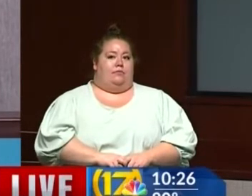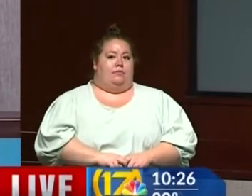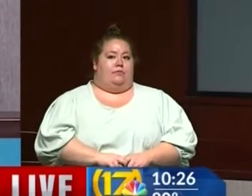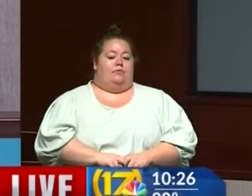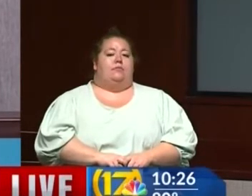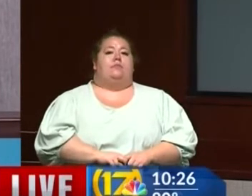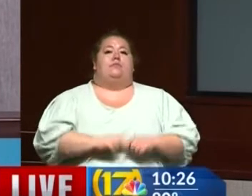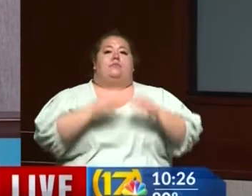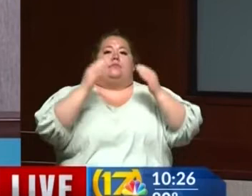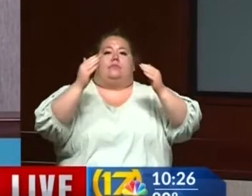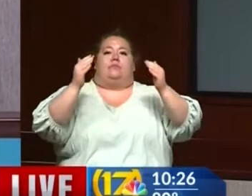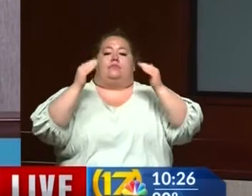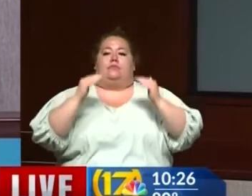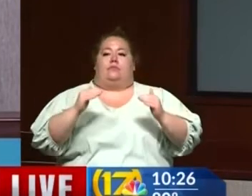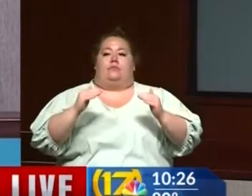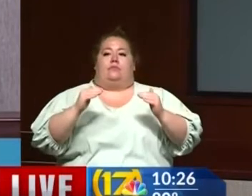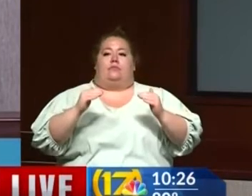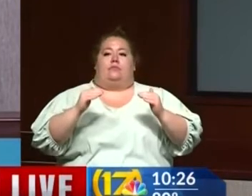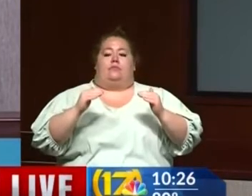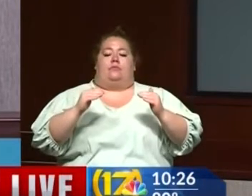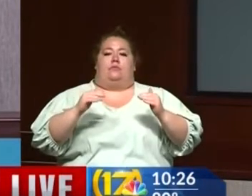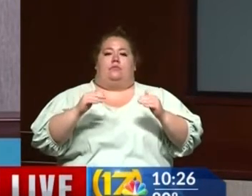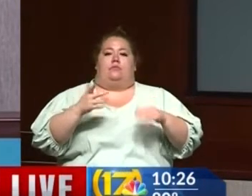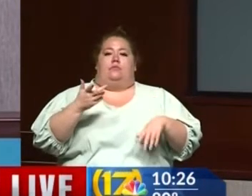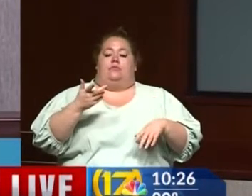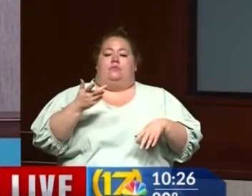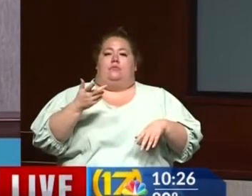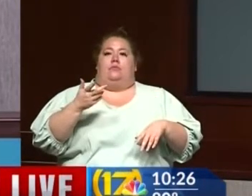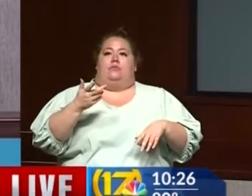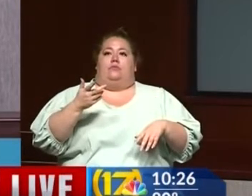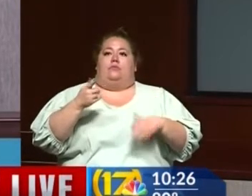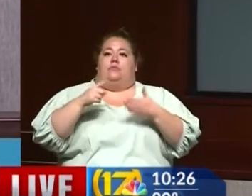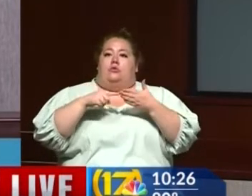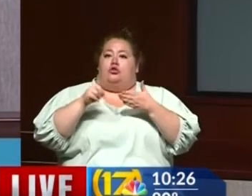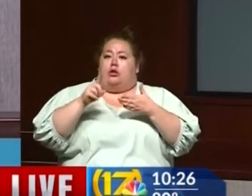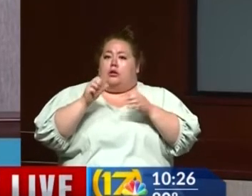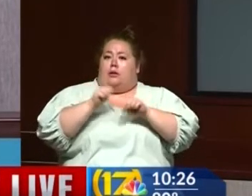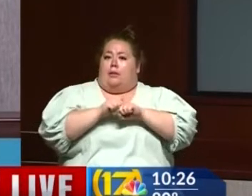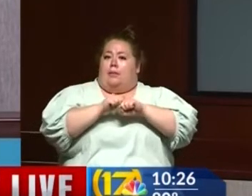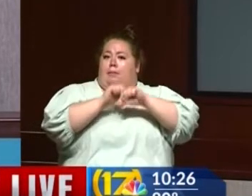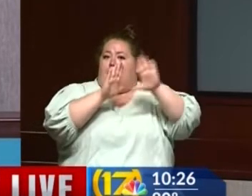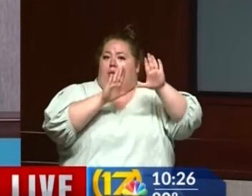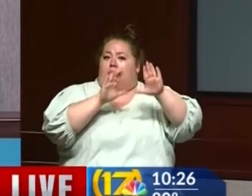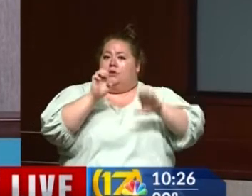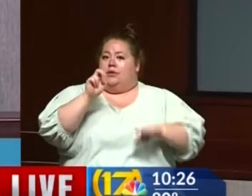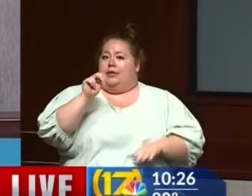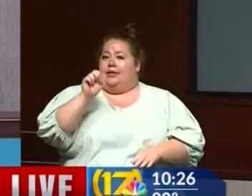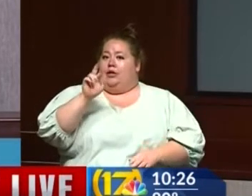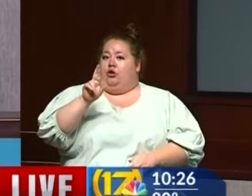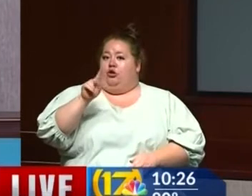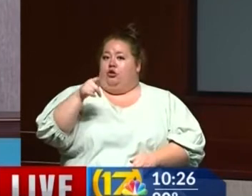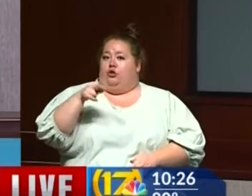Okay, we'll go to the next outlet. I'm just going to check and see if we have Mountain Enterprise on the line.